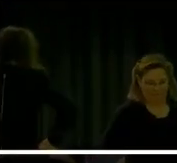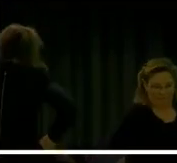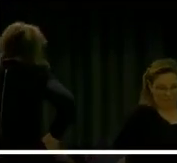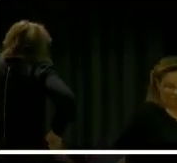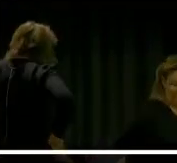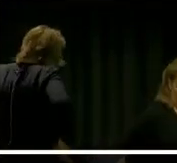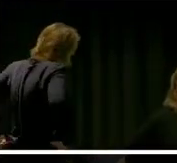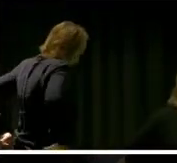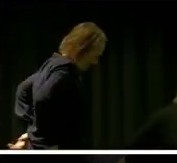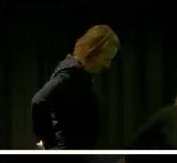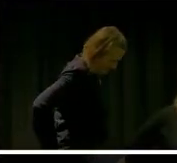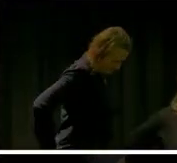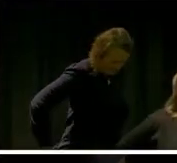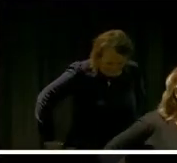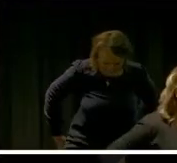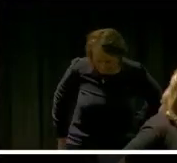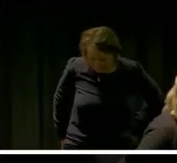Okay.